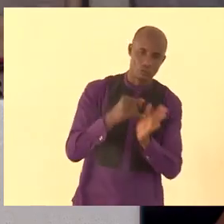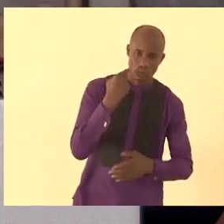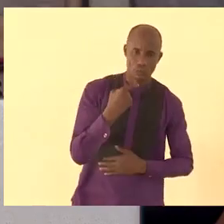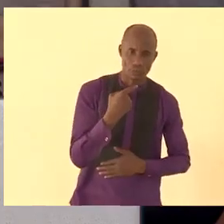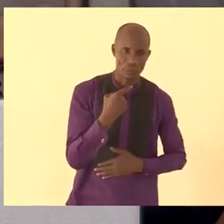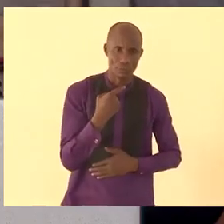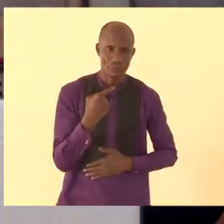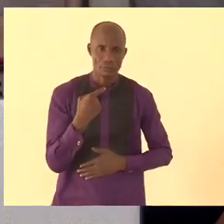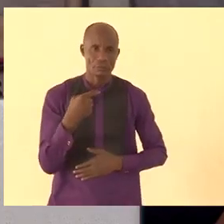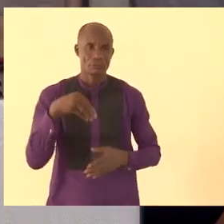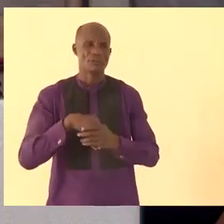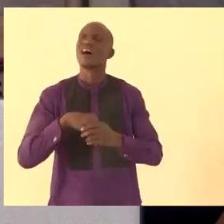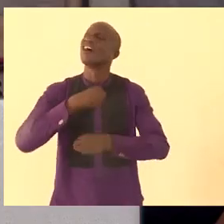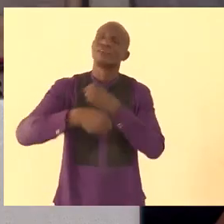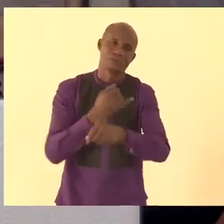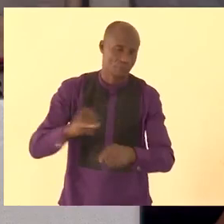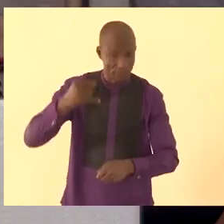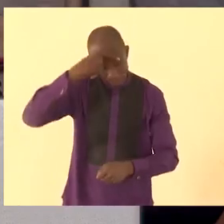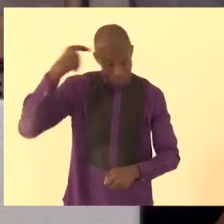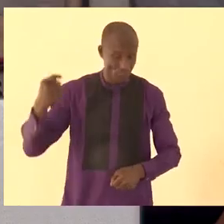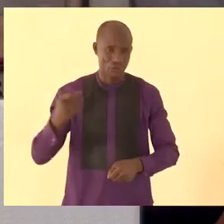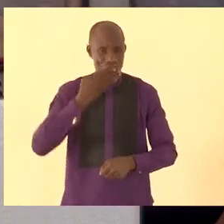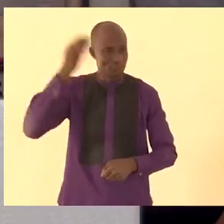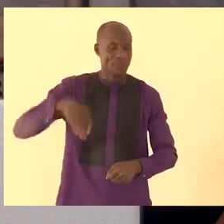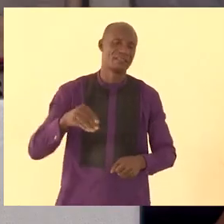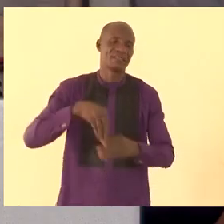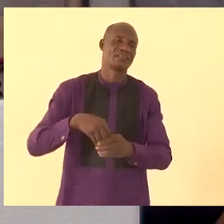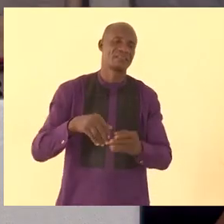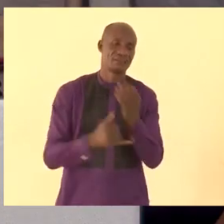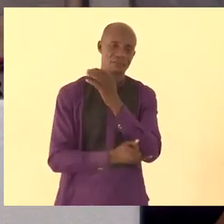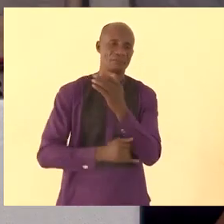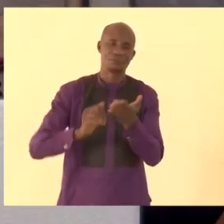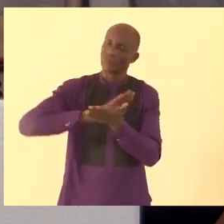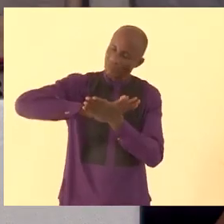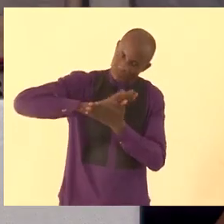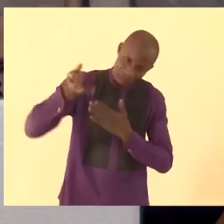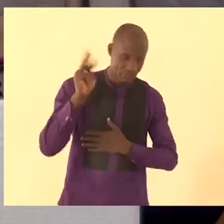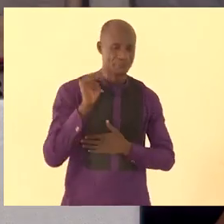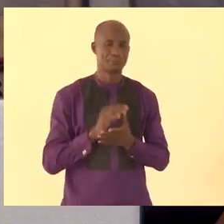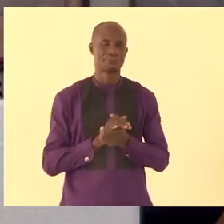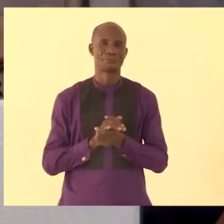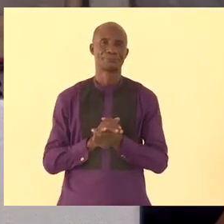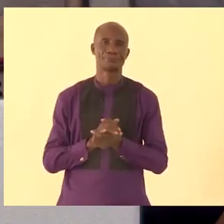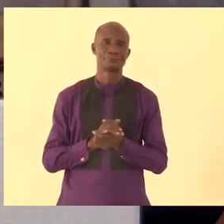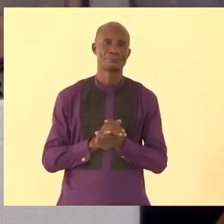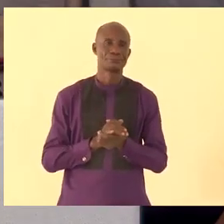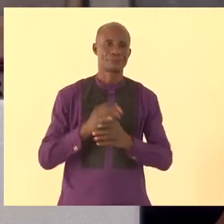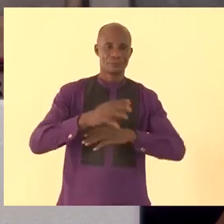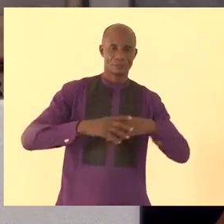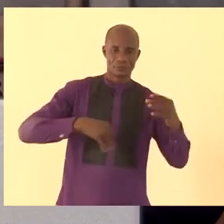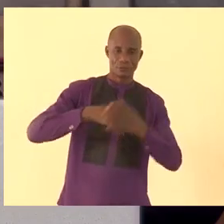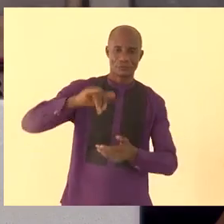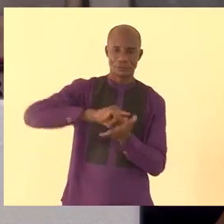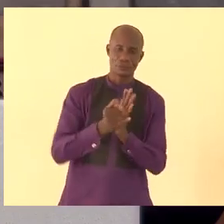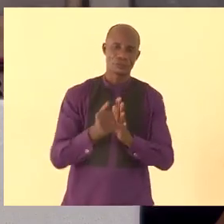those who are in misery on account of the multiple tragedies of our land. Lord, wipe their tears. Amen. Comfort